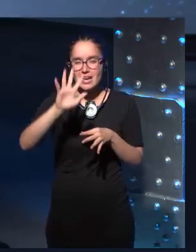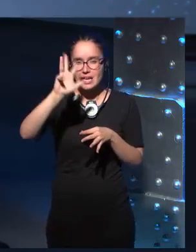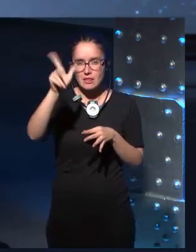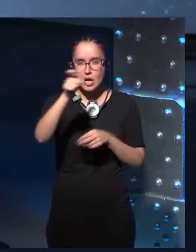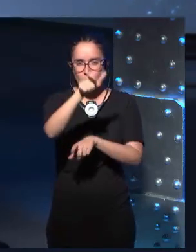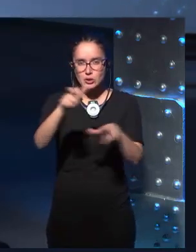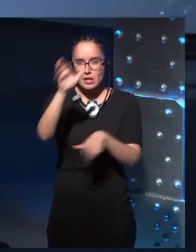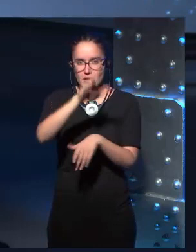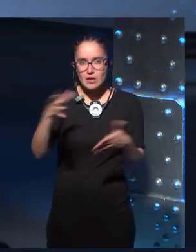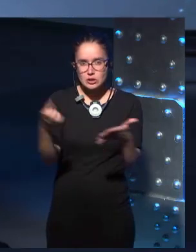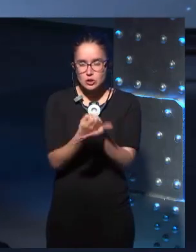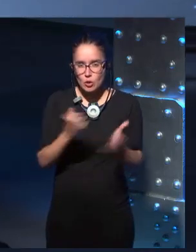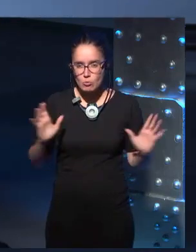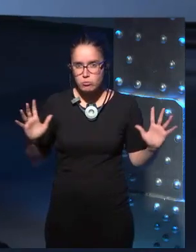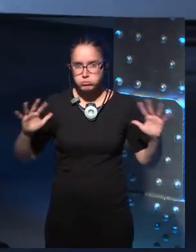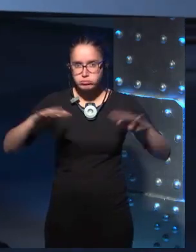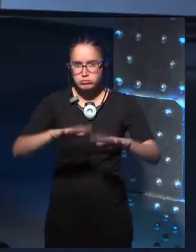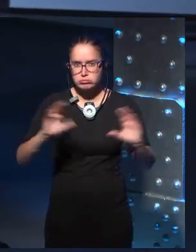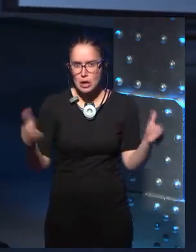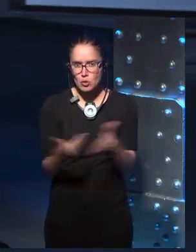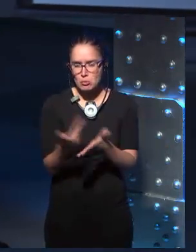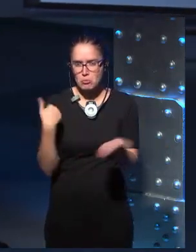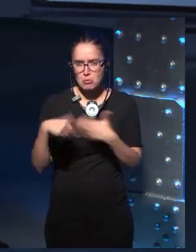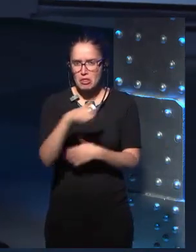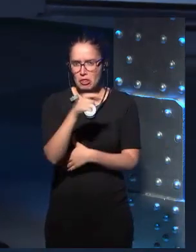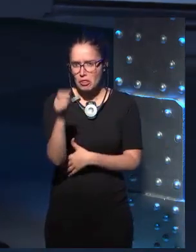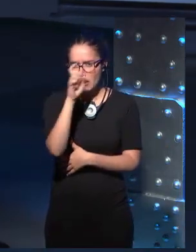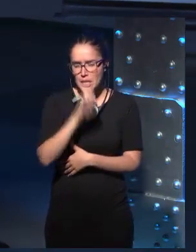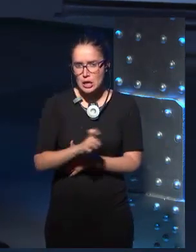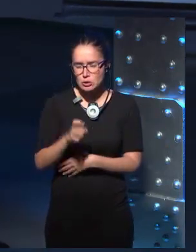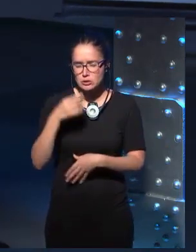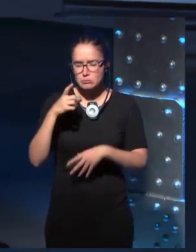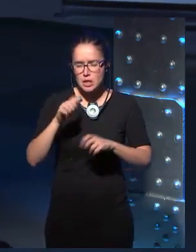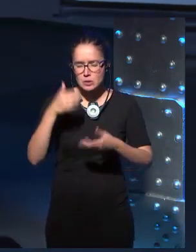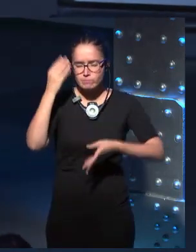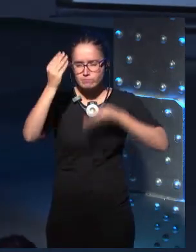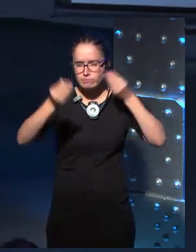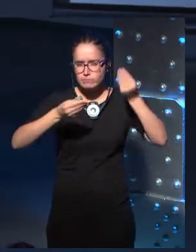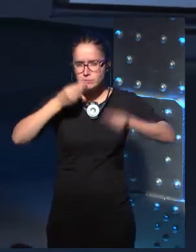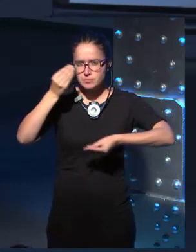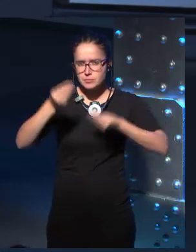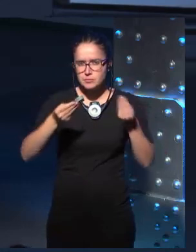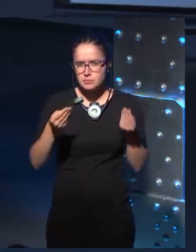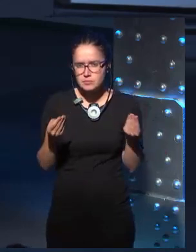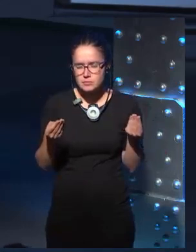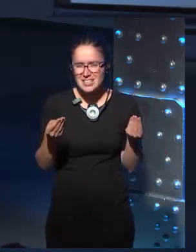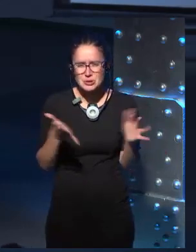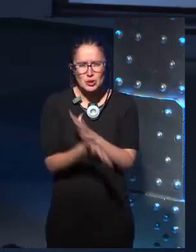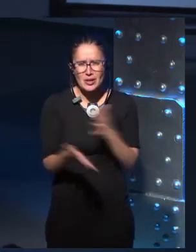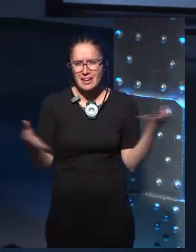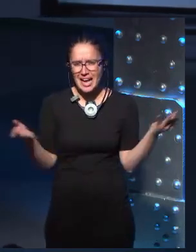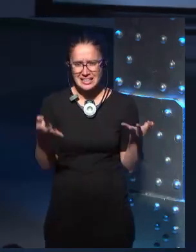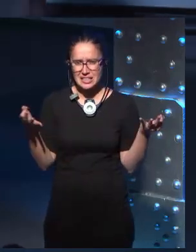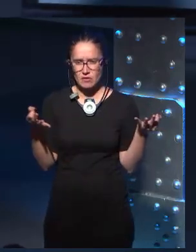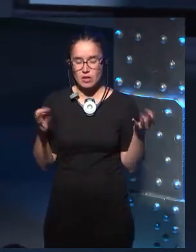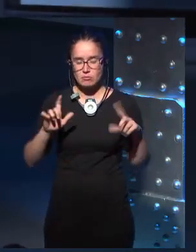got together about 100 years ago and start to think about what this might mean. They got